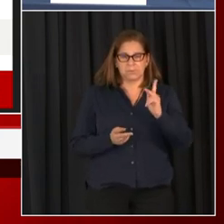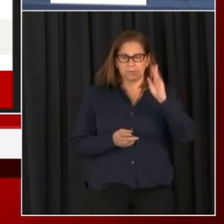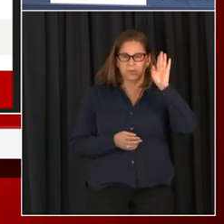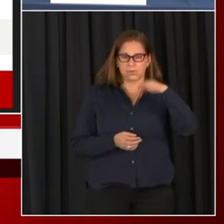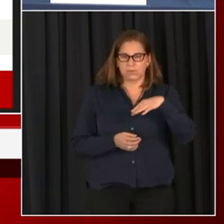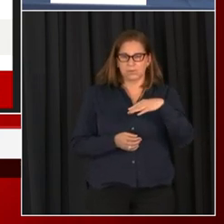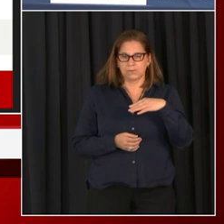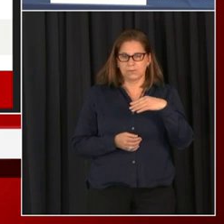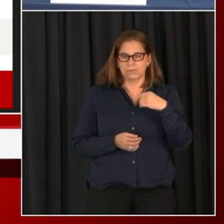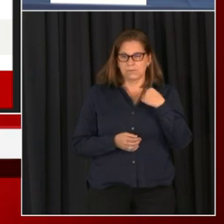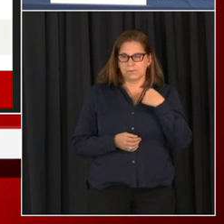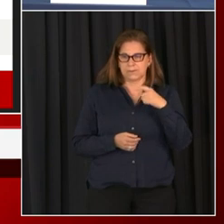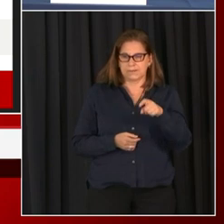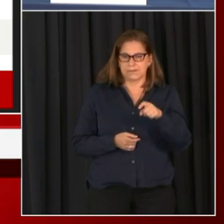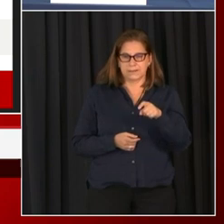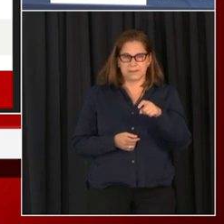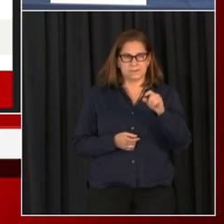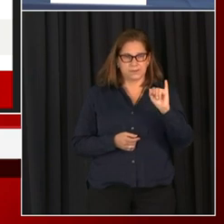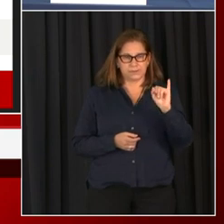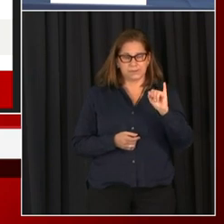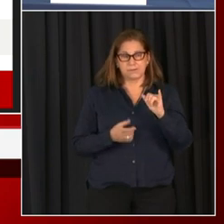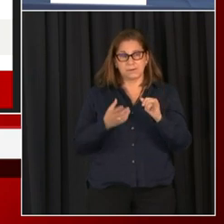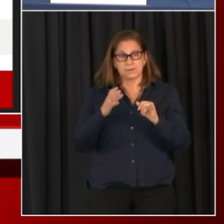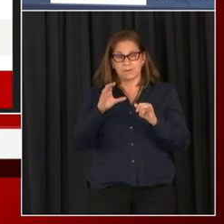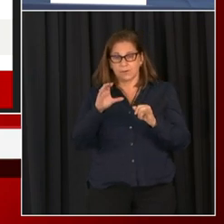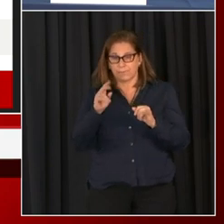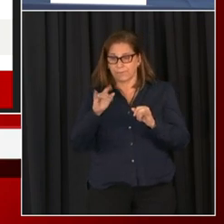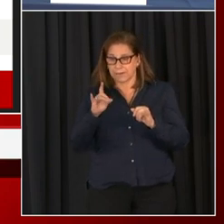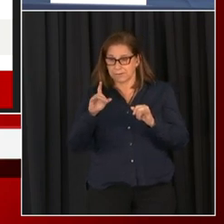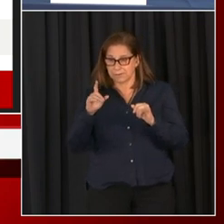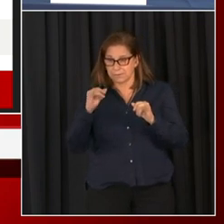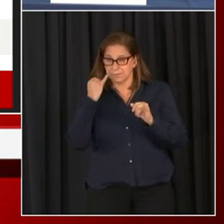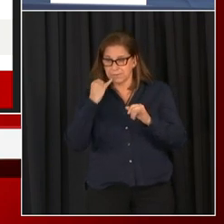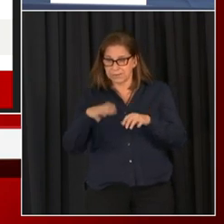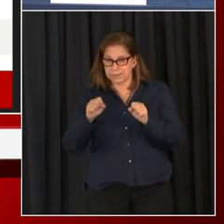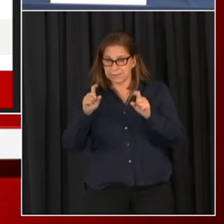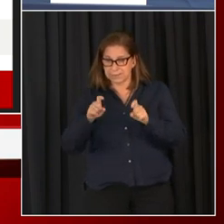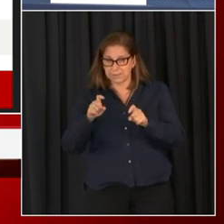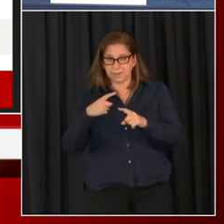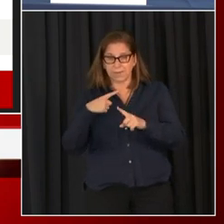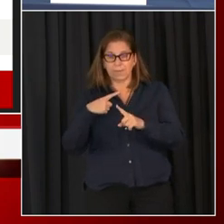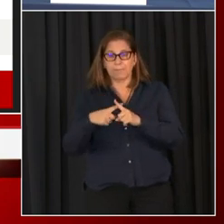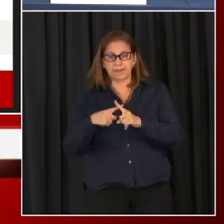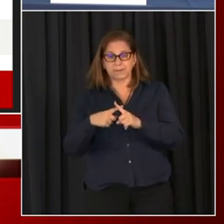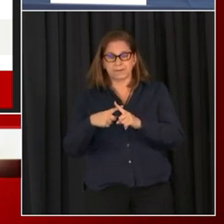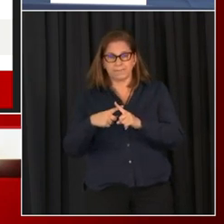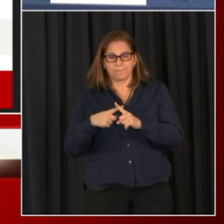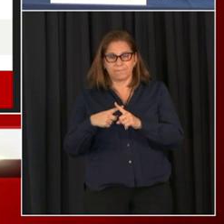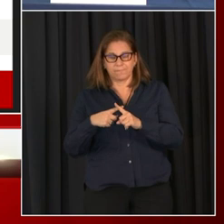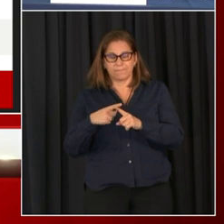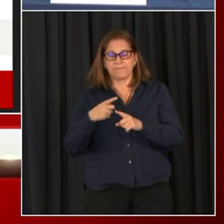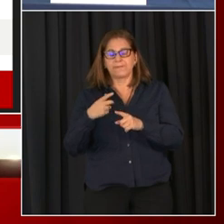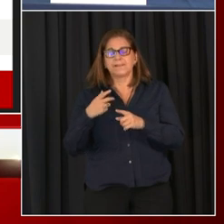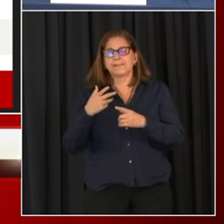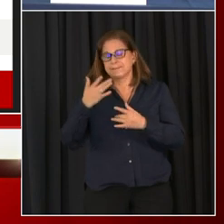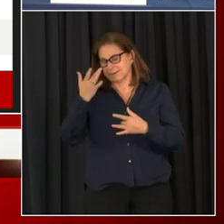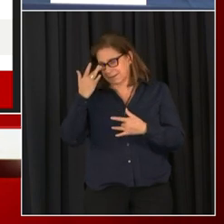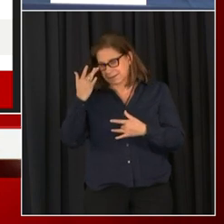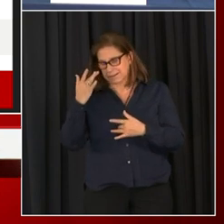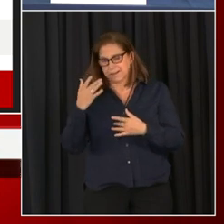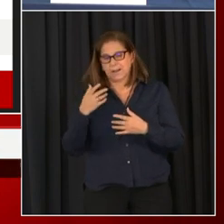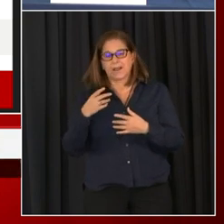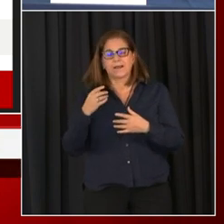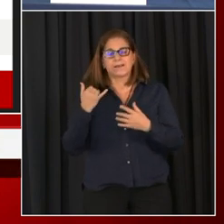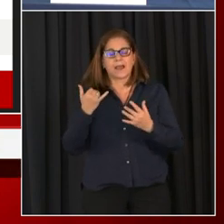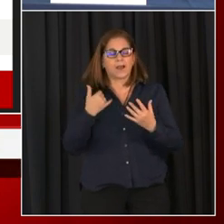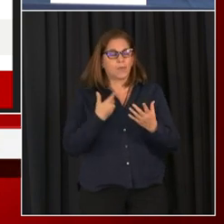test positive, and you don't get sick, but you test positive, you have a pre-existing condition for life. So if the Affordable Care Act isn't